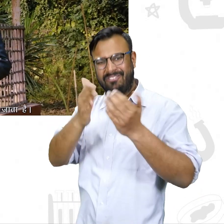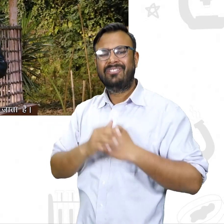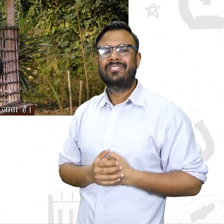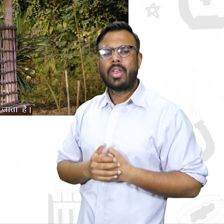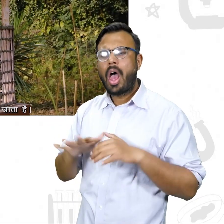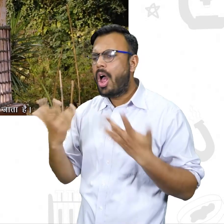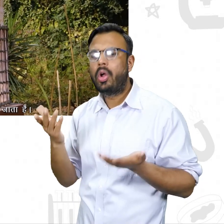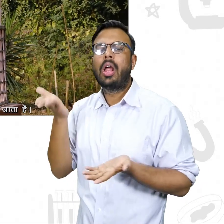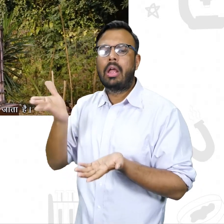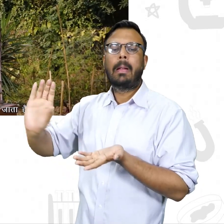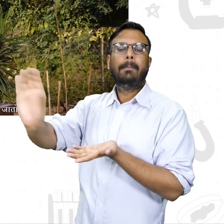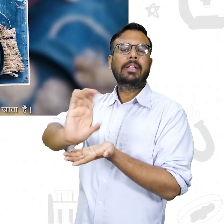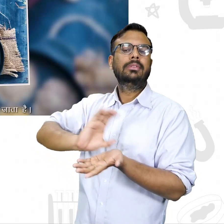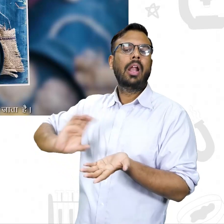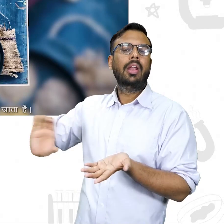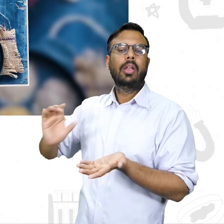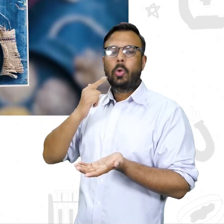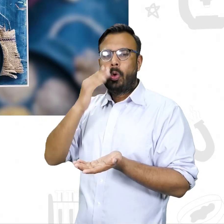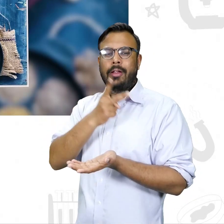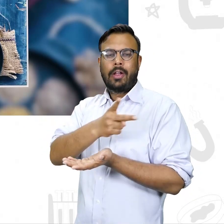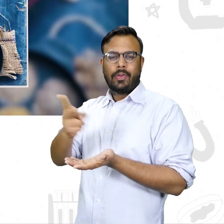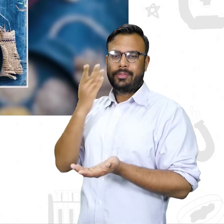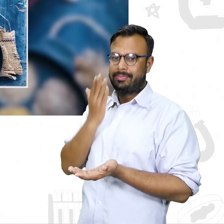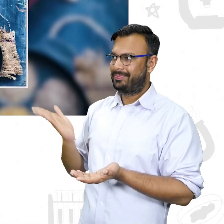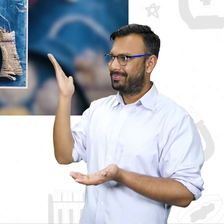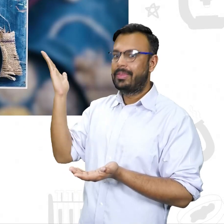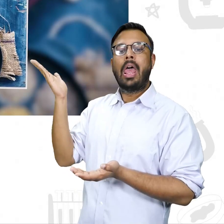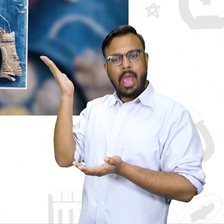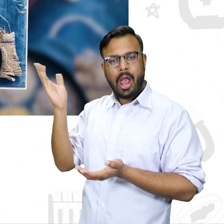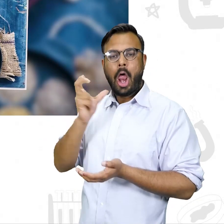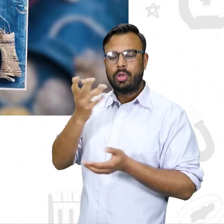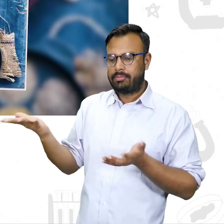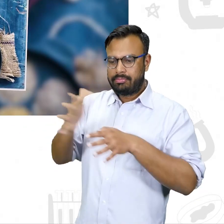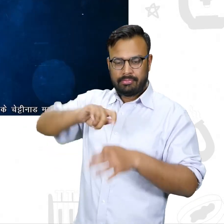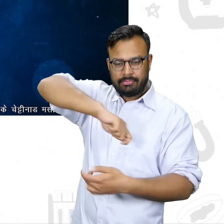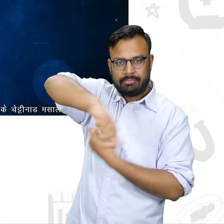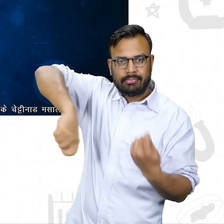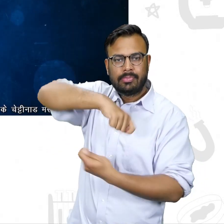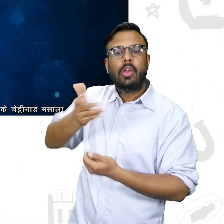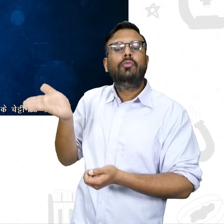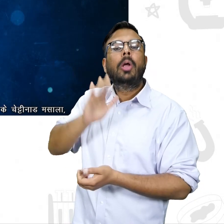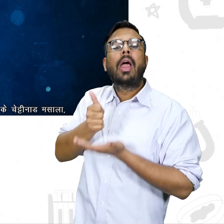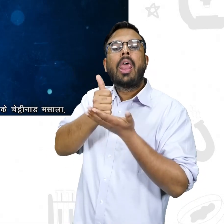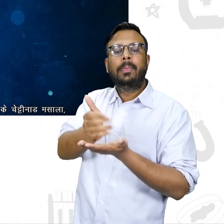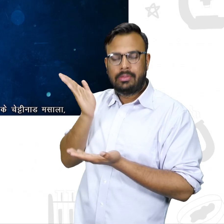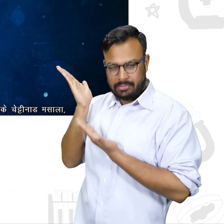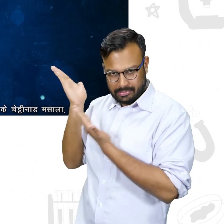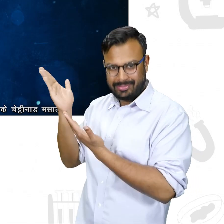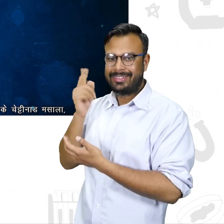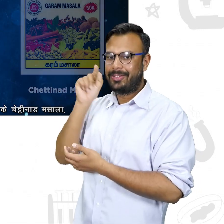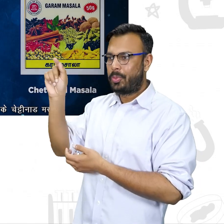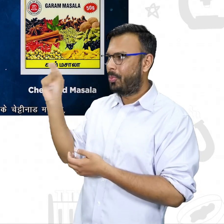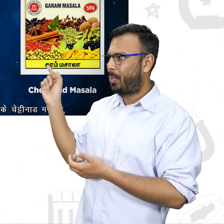lichens because it is used as spice. Lichens are important ingredients in potli masala, goda masala of